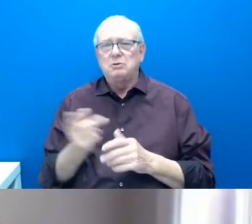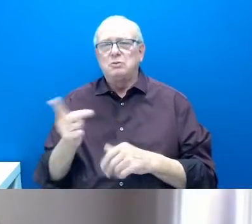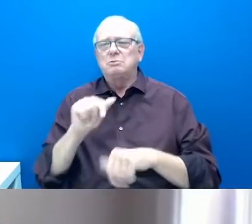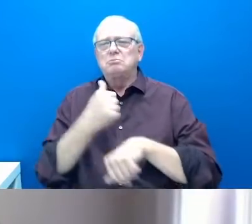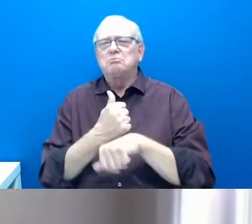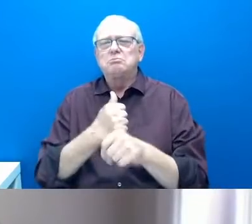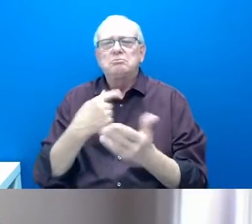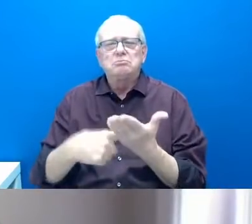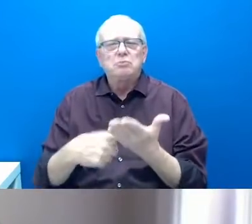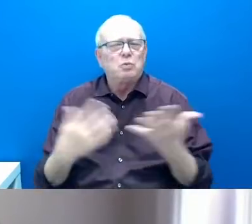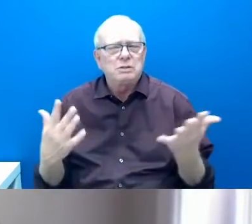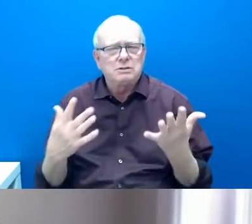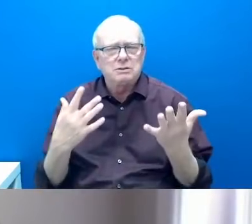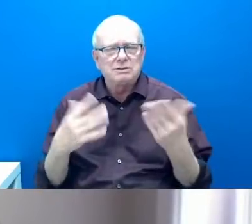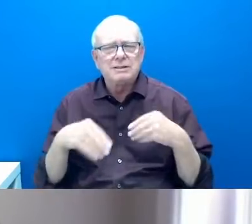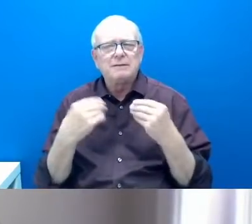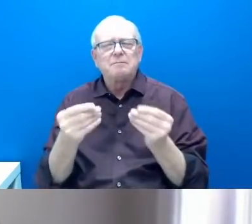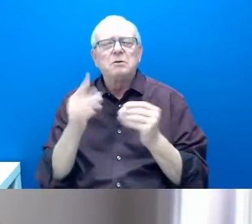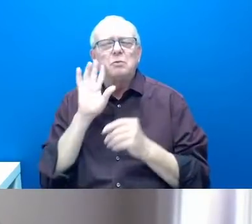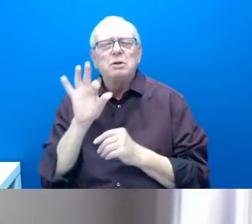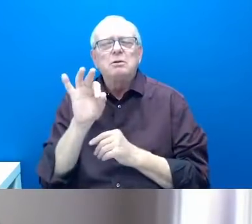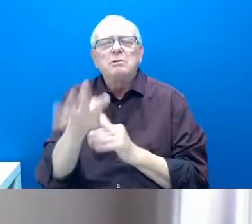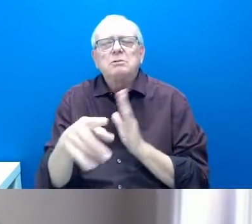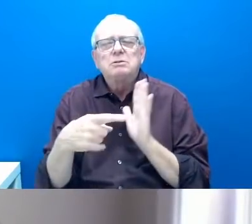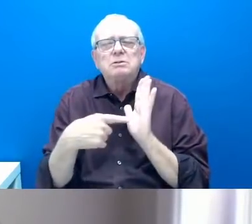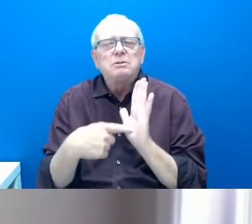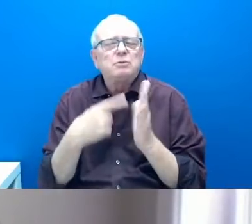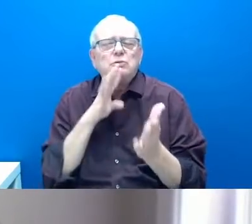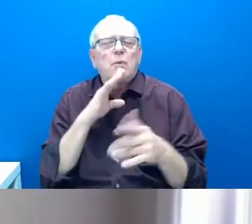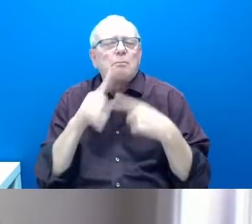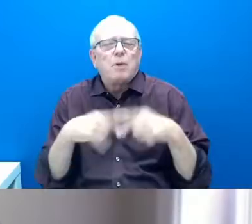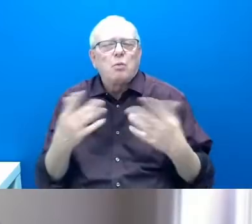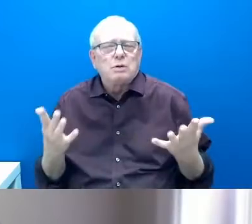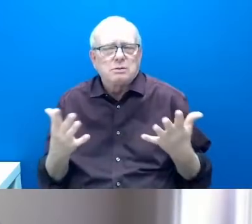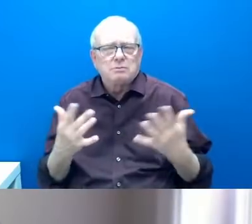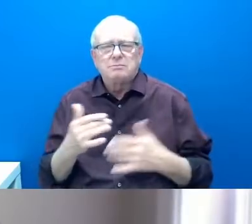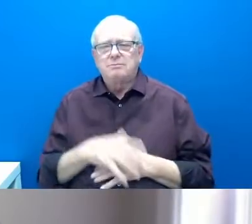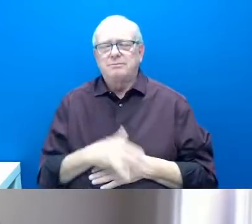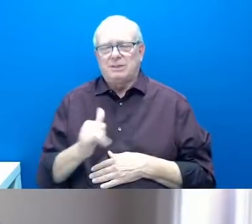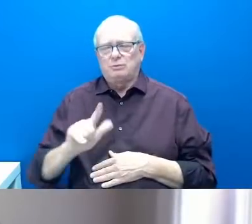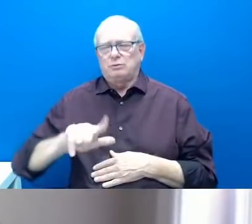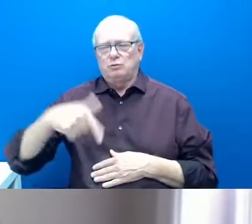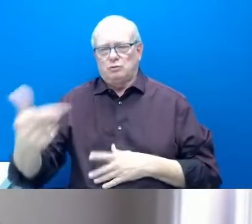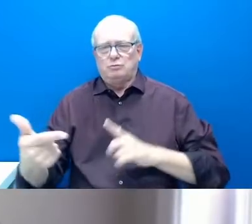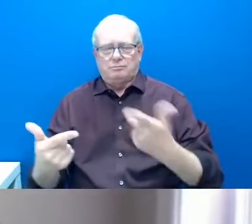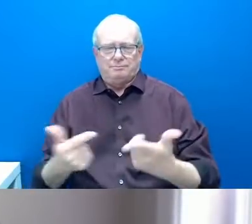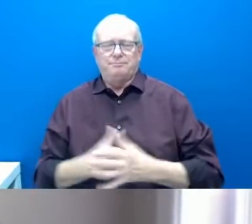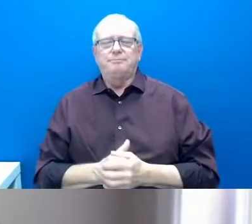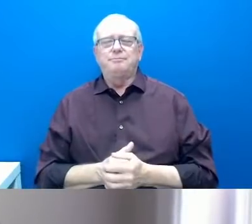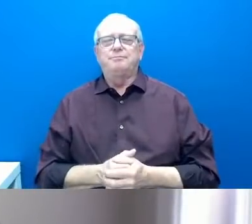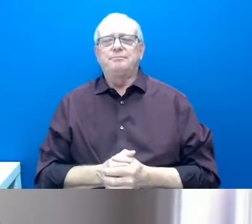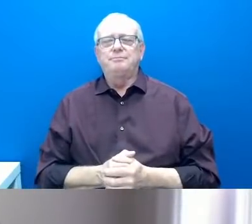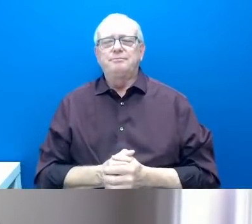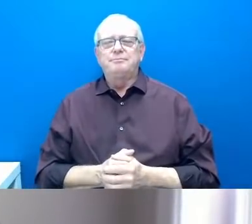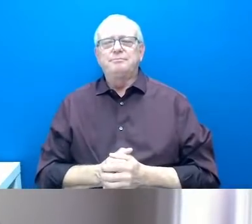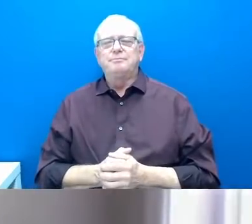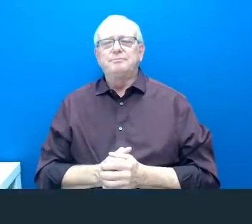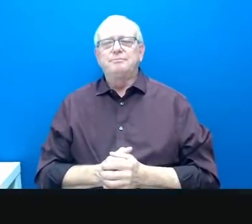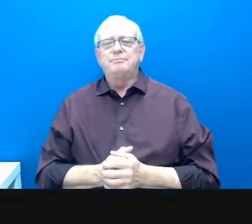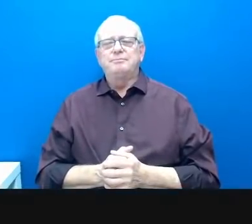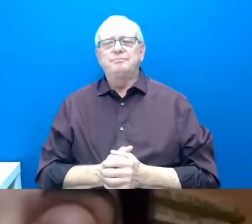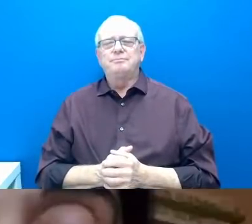little insight in exactly what we're talking about, and I'm going to hand it off to my esteemed panelists.